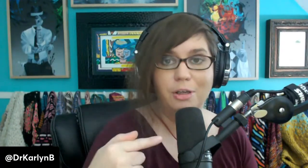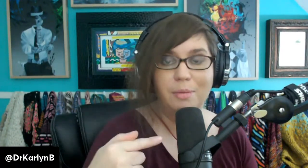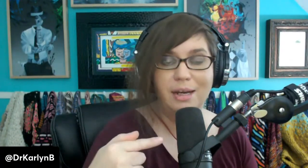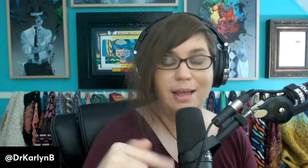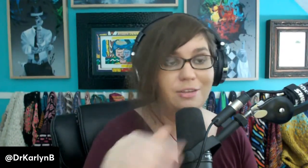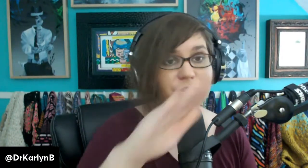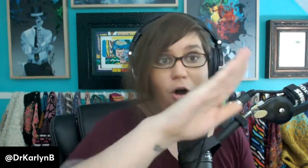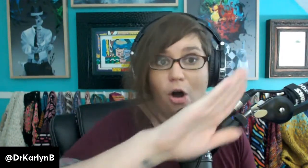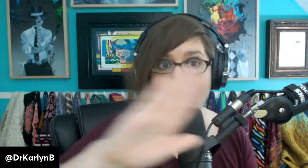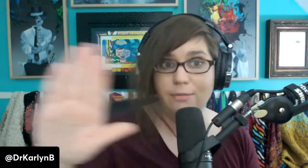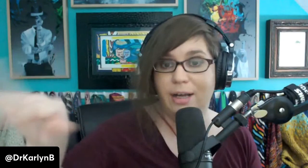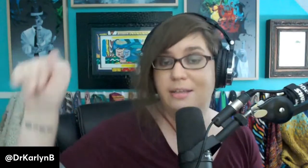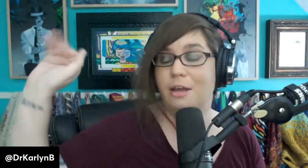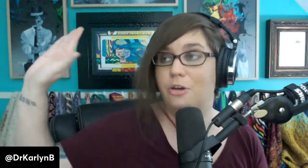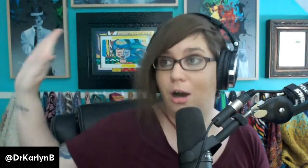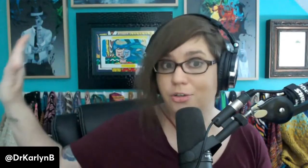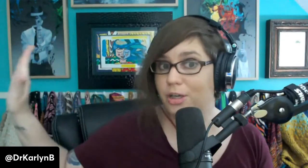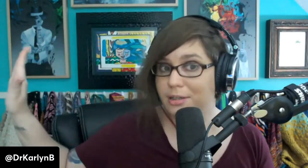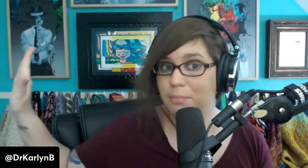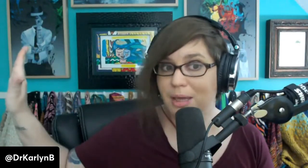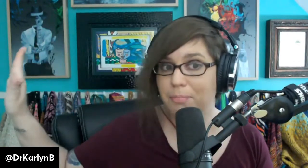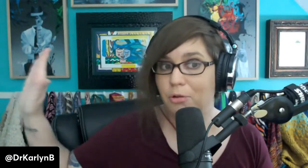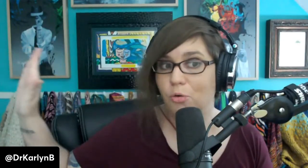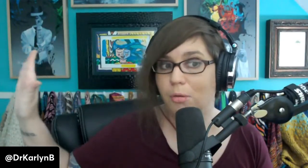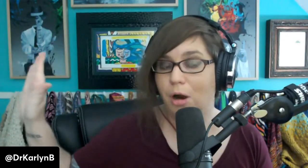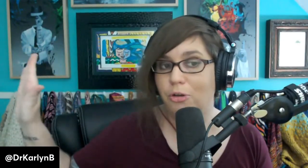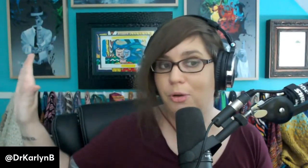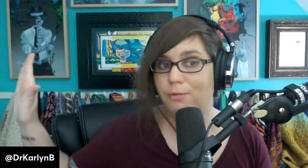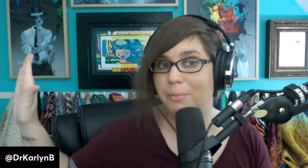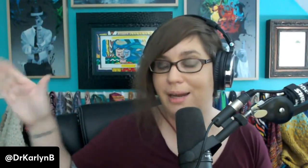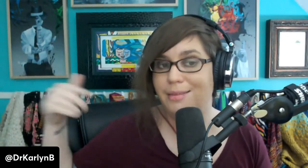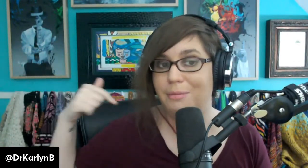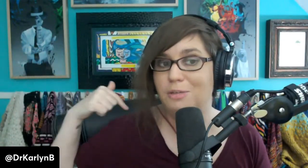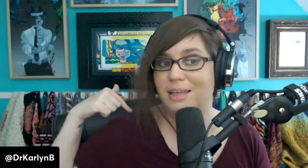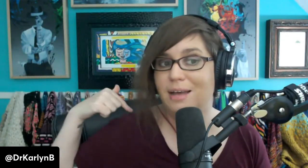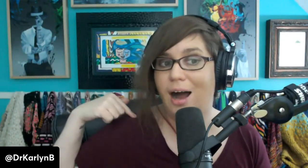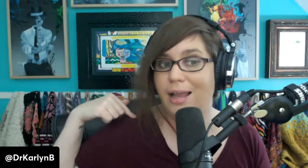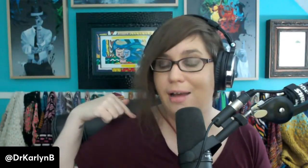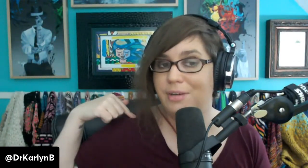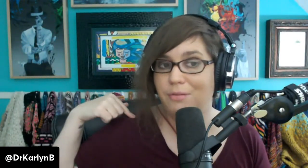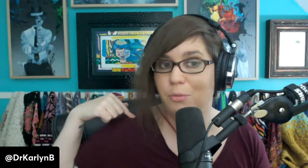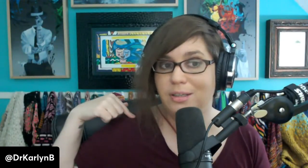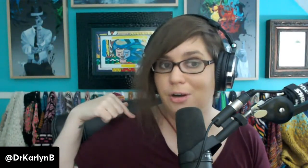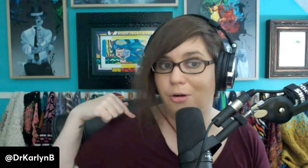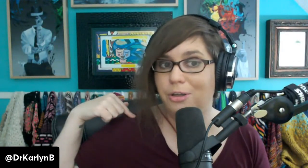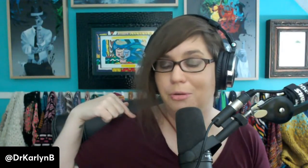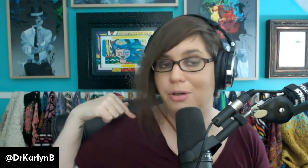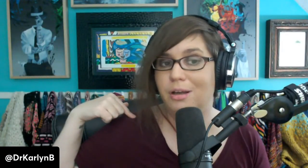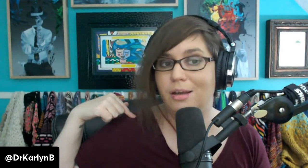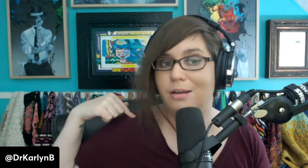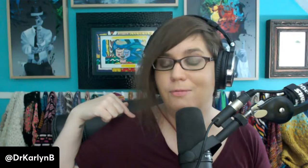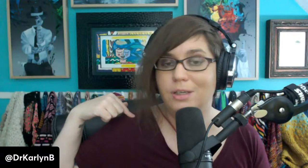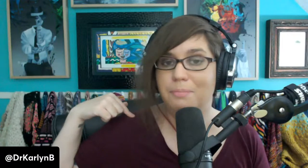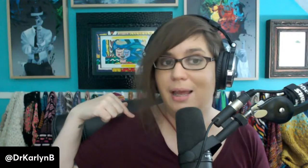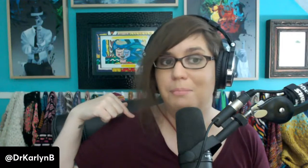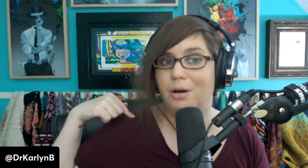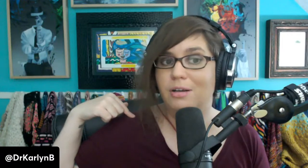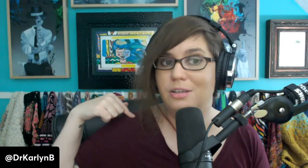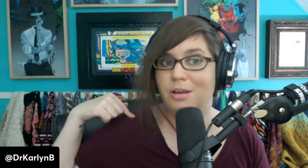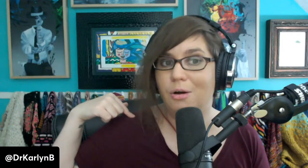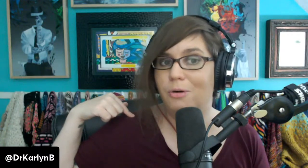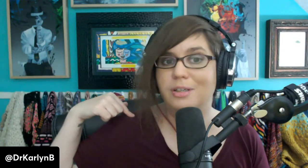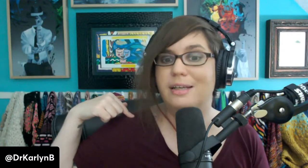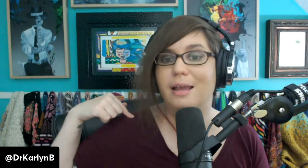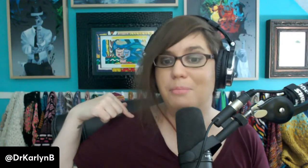the argument against all of us, not just the people who are arguing for banning the books, because I have never once argued to ban